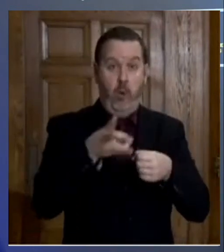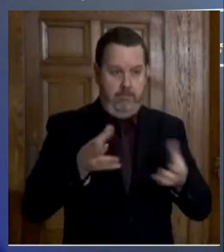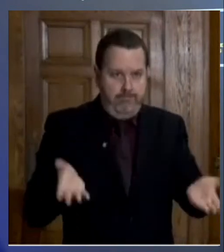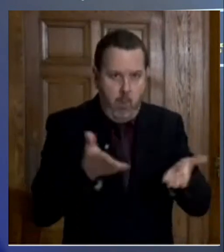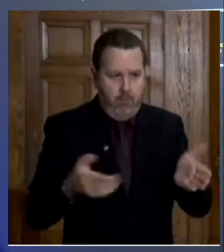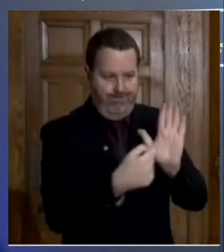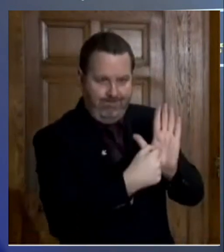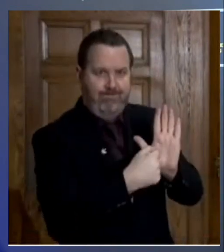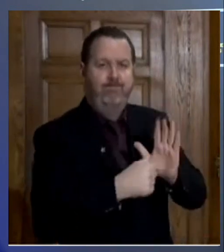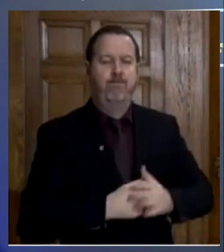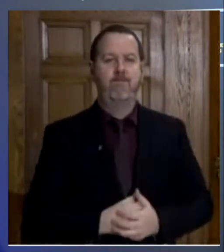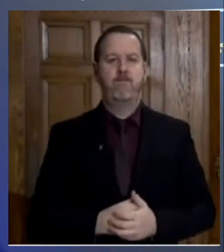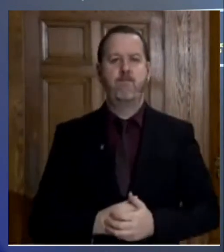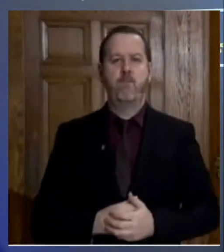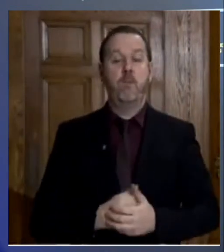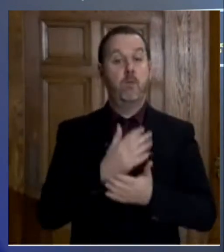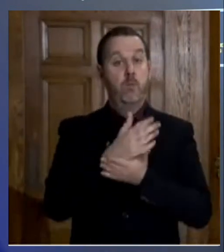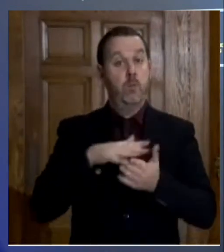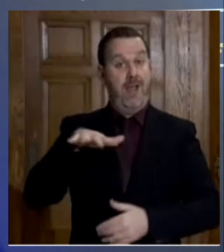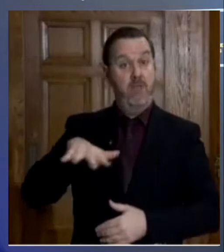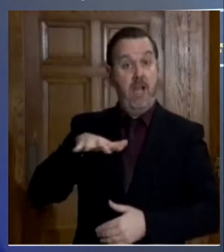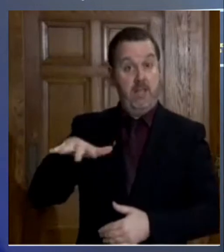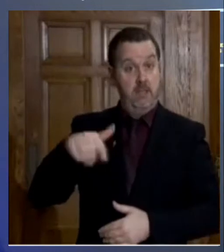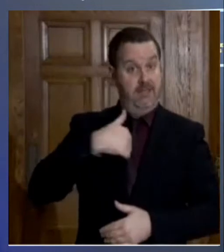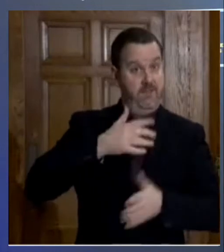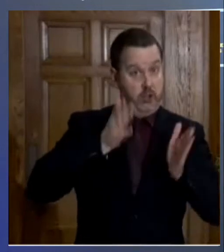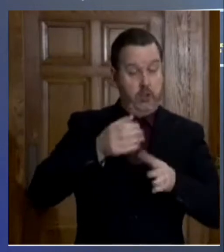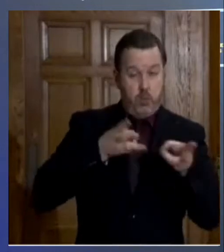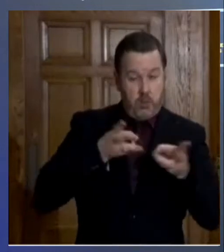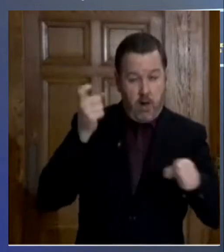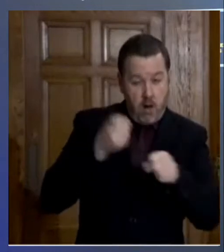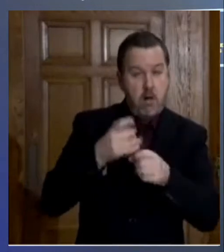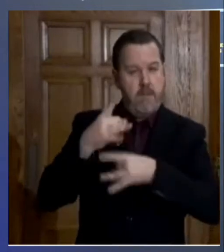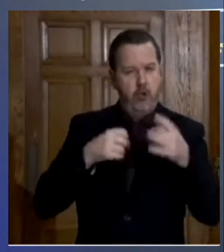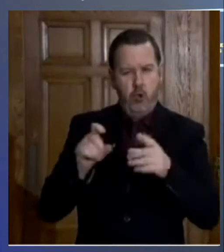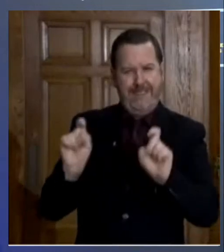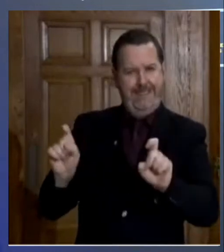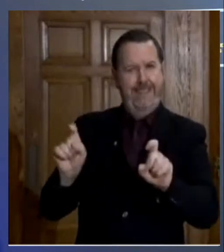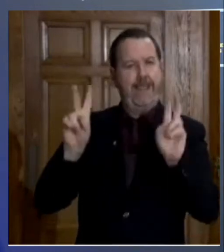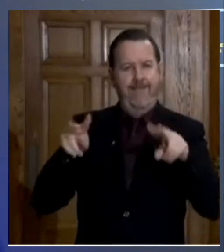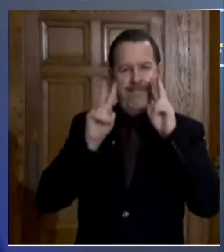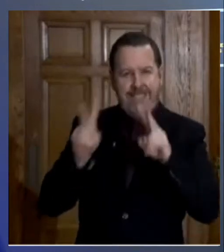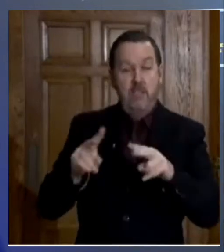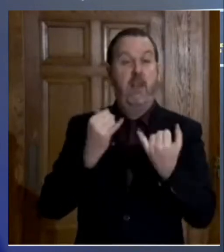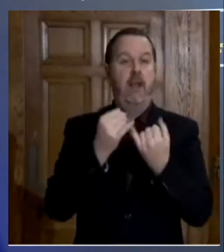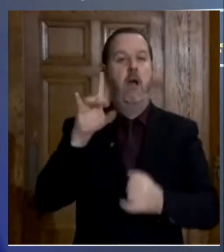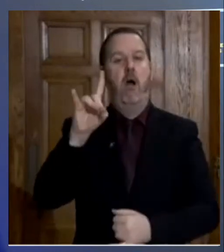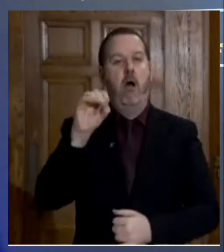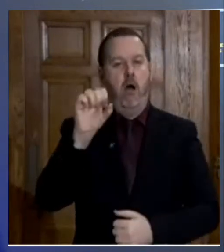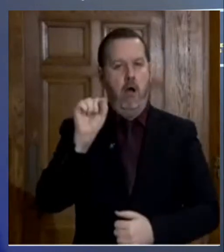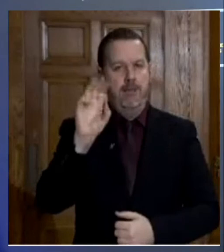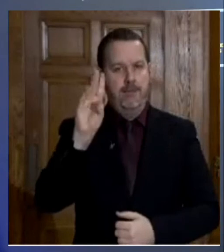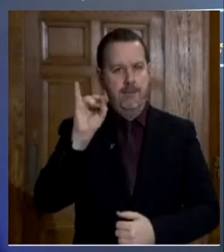are areas that I have ensured visiting will be still permitted, that will be such as our hospices and our care homes, visits